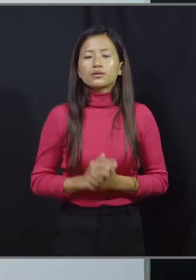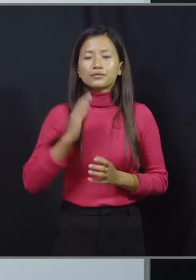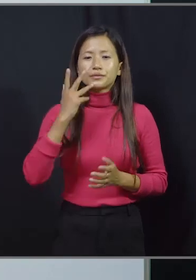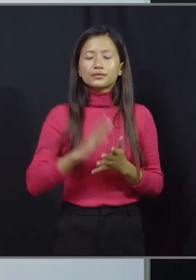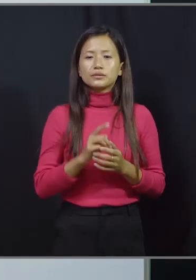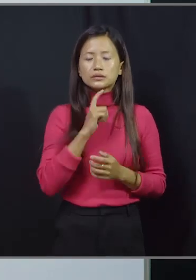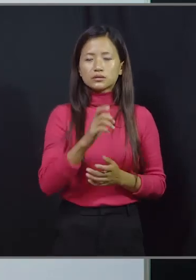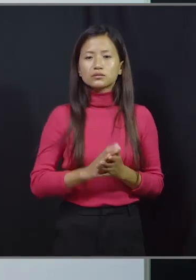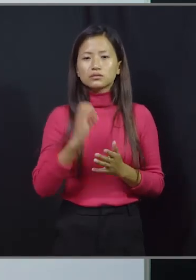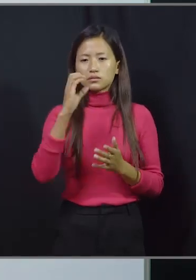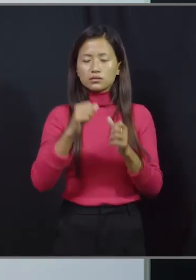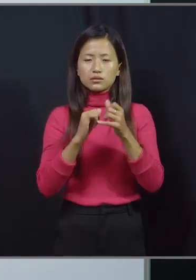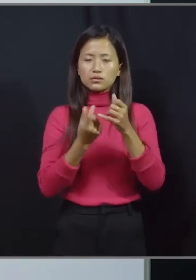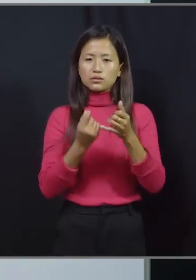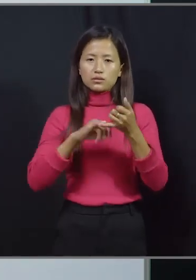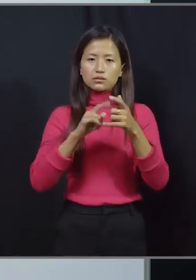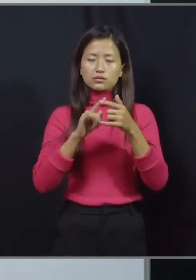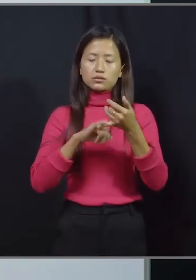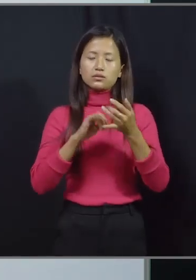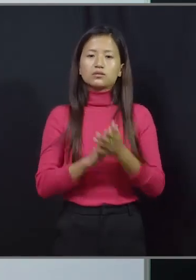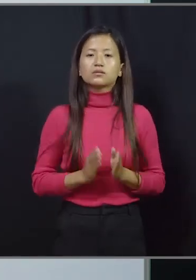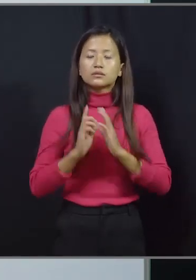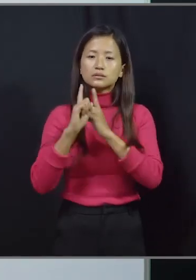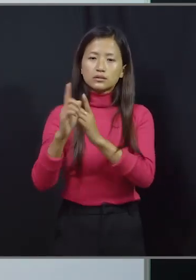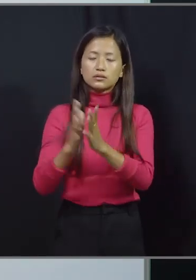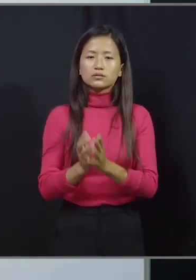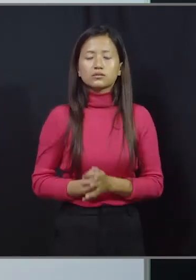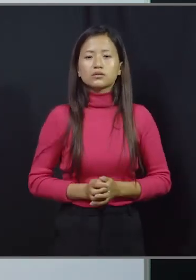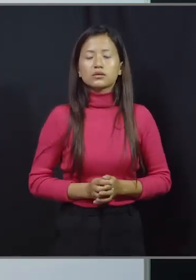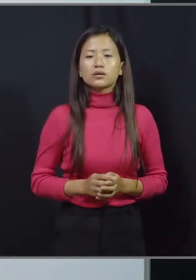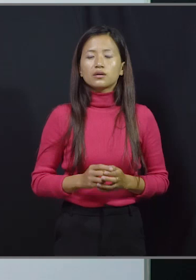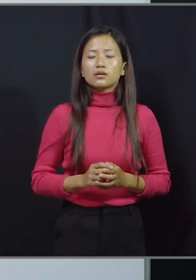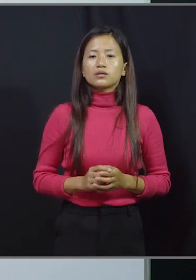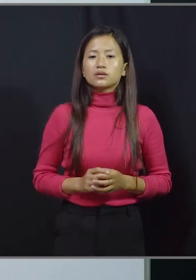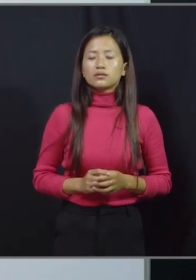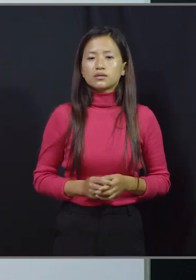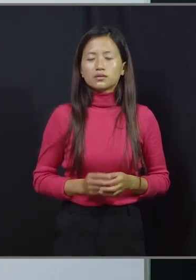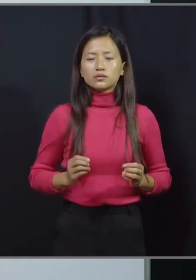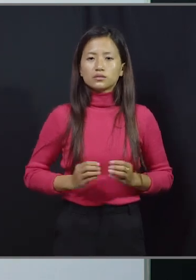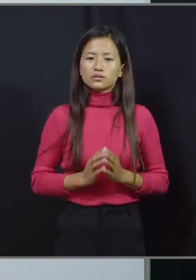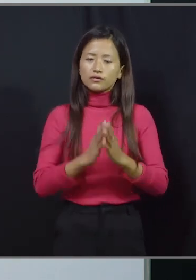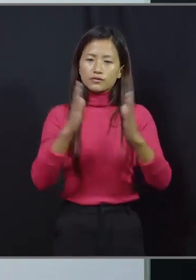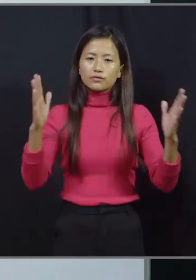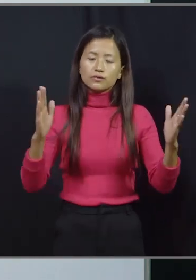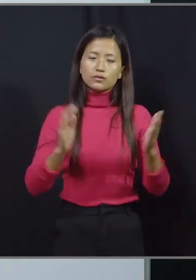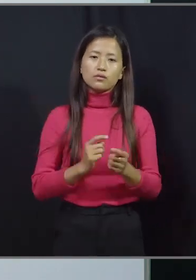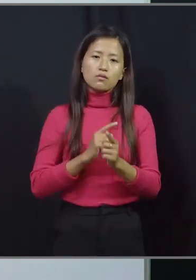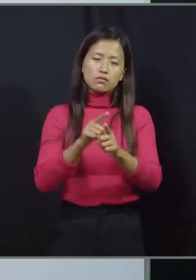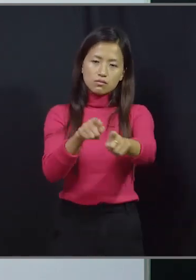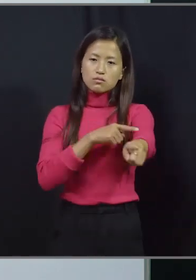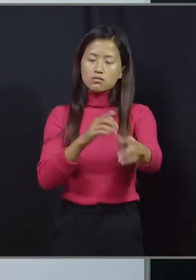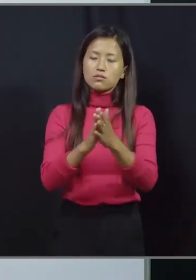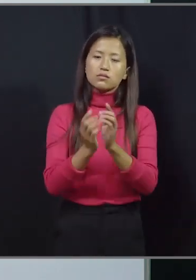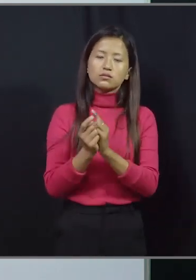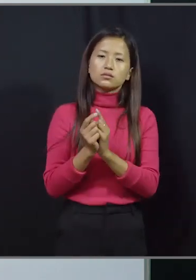say about the causes or the events that led to the revolt of 1857, it's a very long history. Right from the coming